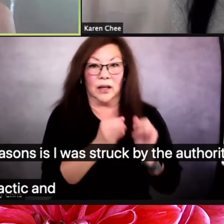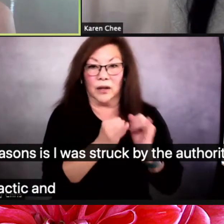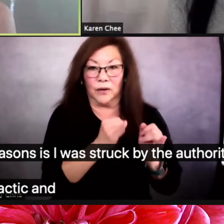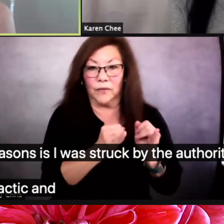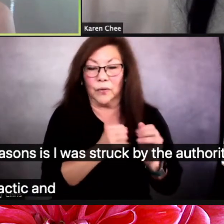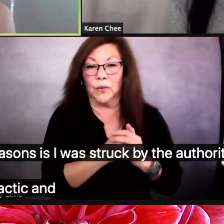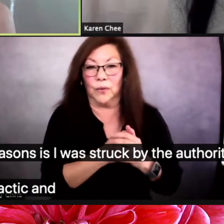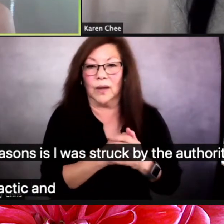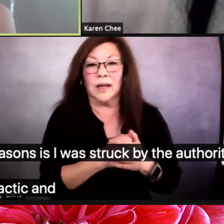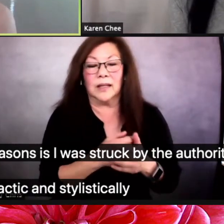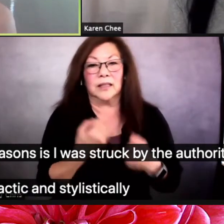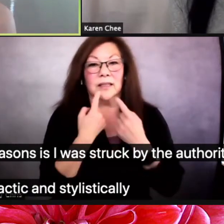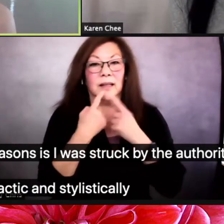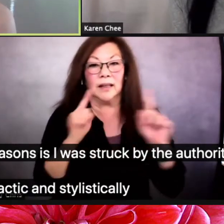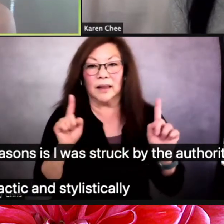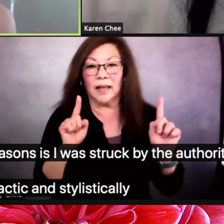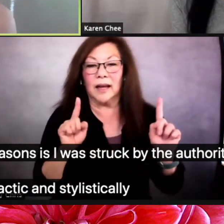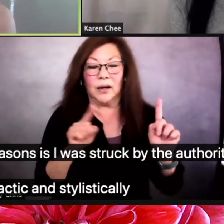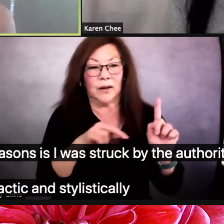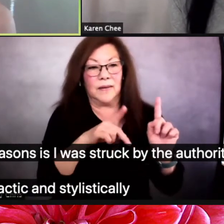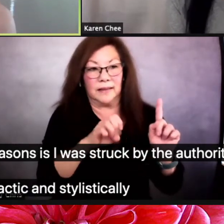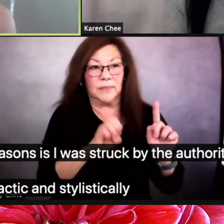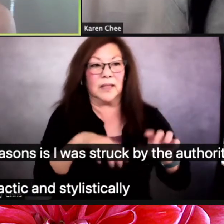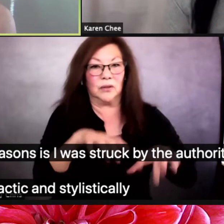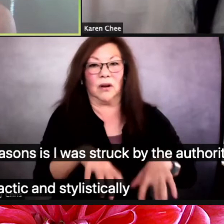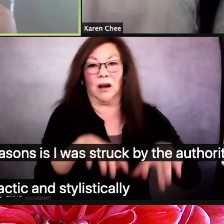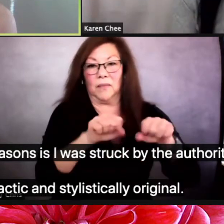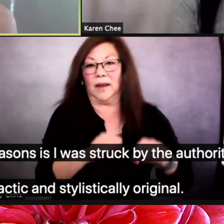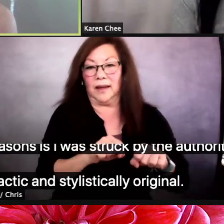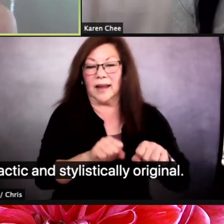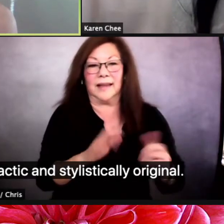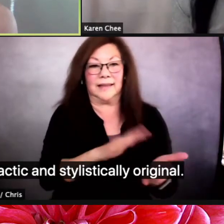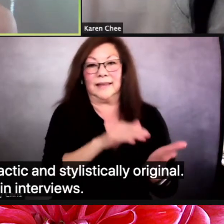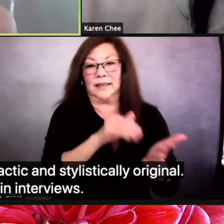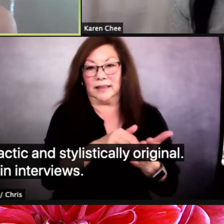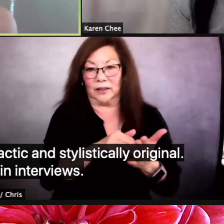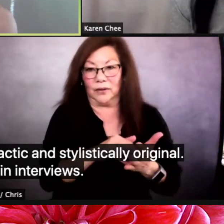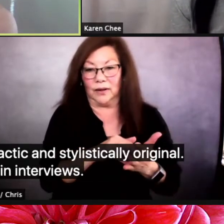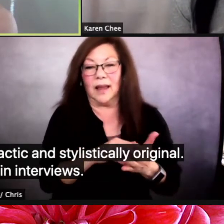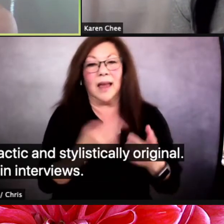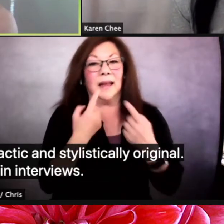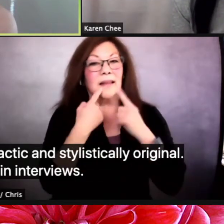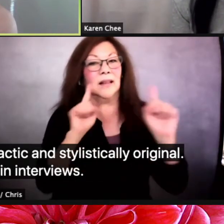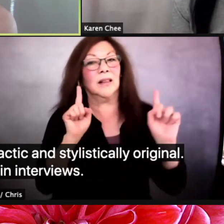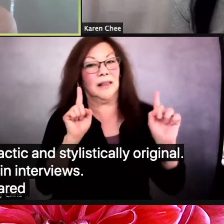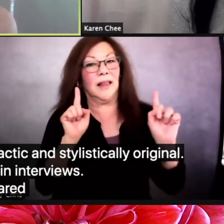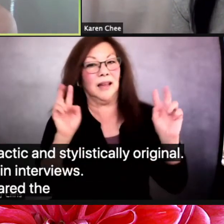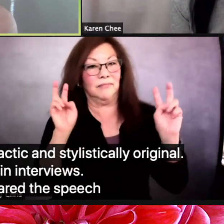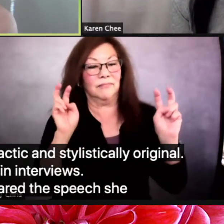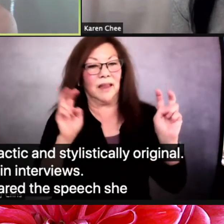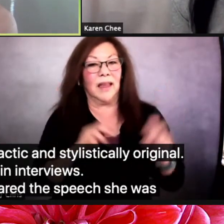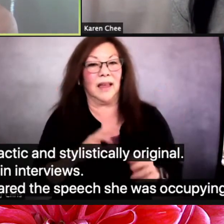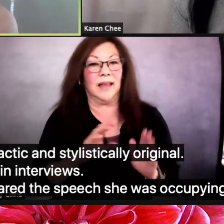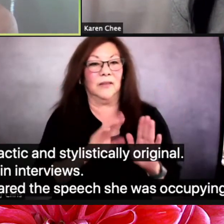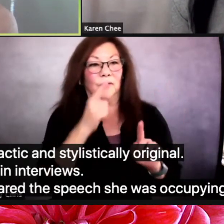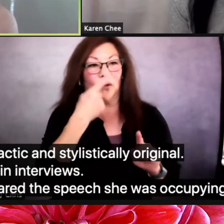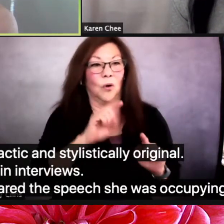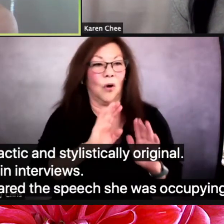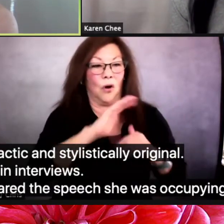just declared the space she was occupying as the center, and declared that for her characters. And